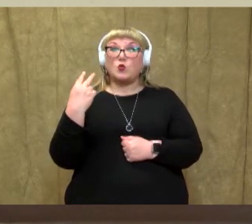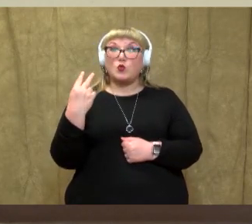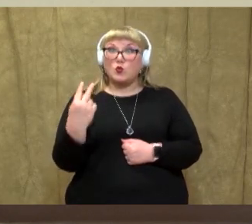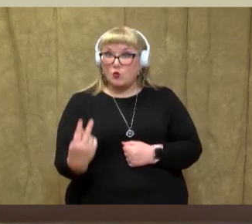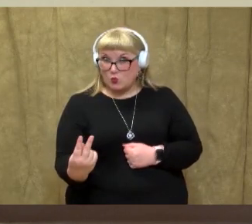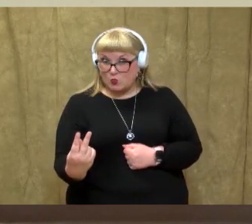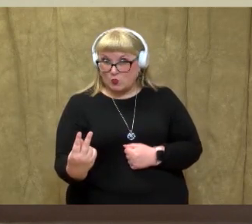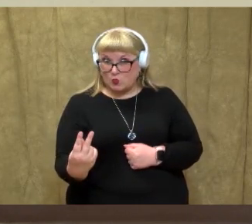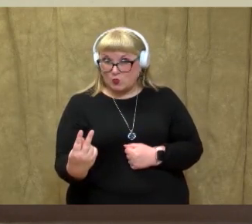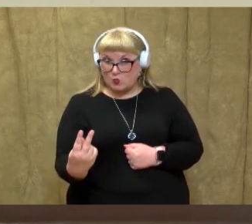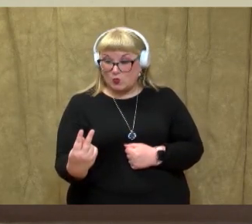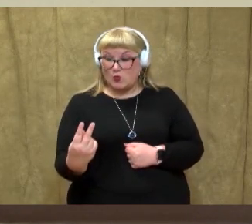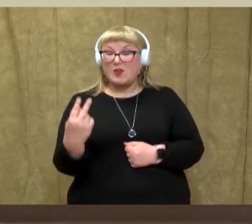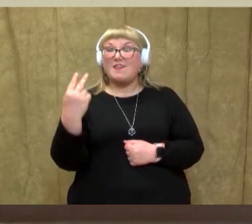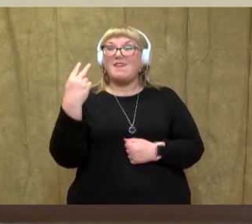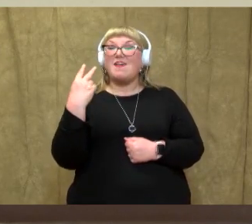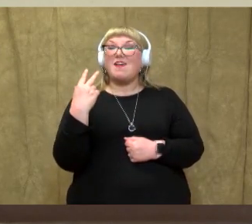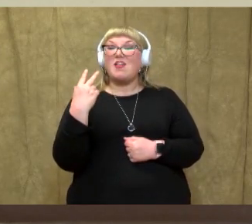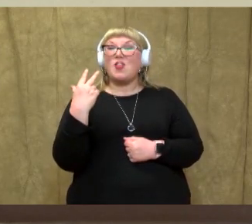2,